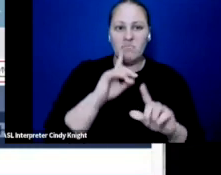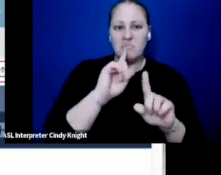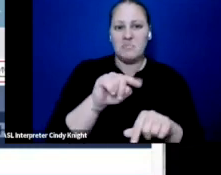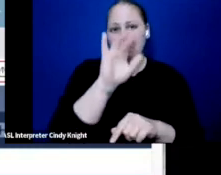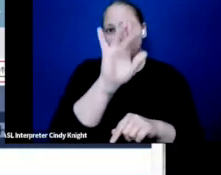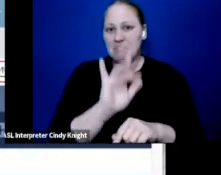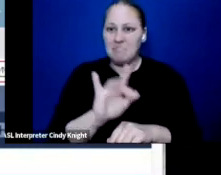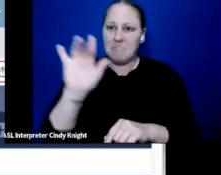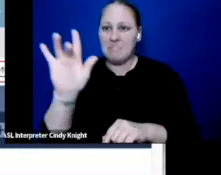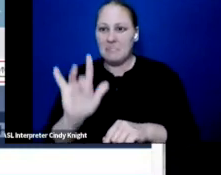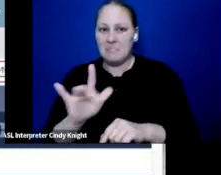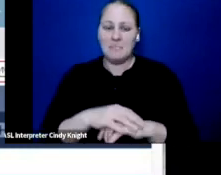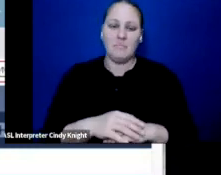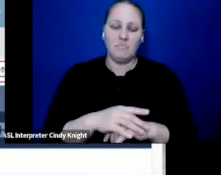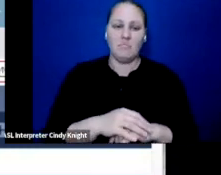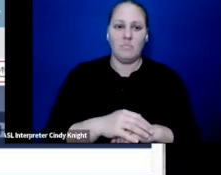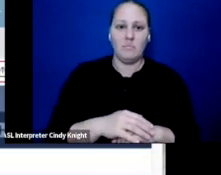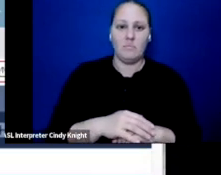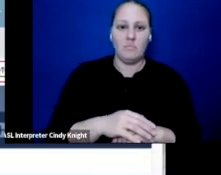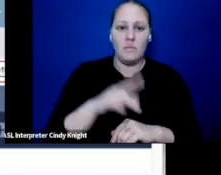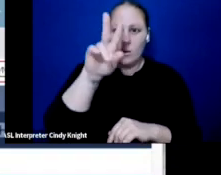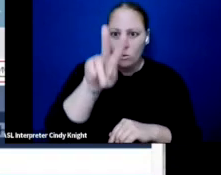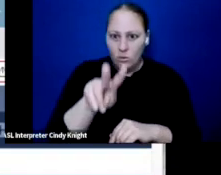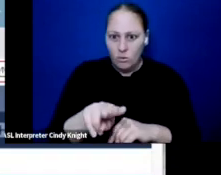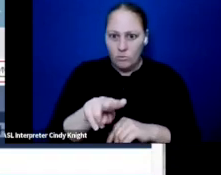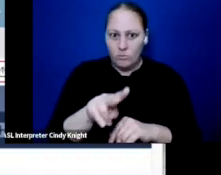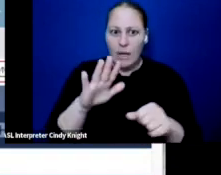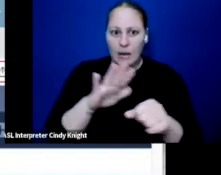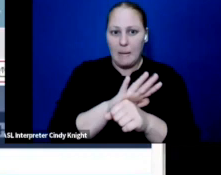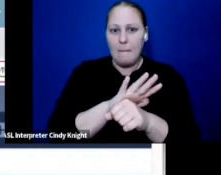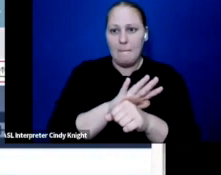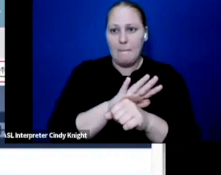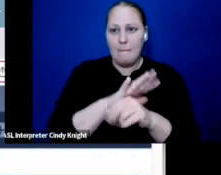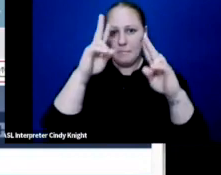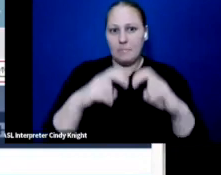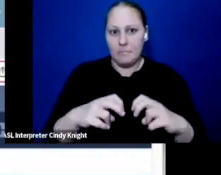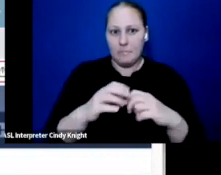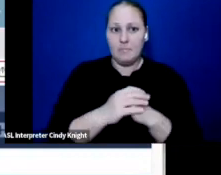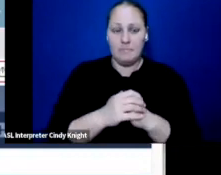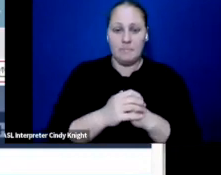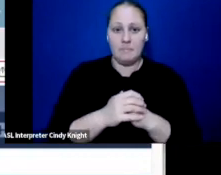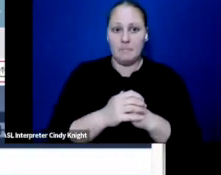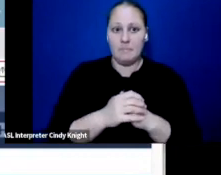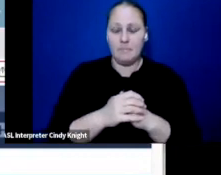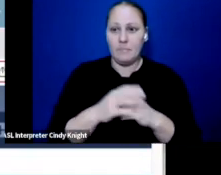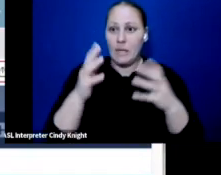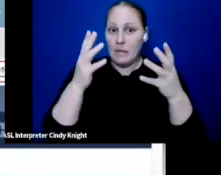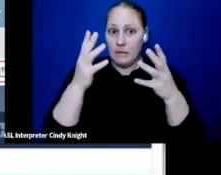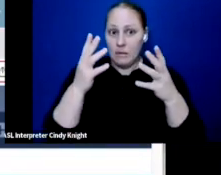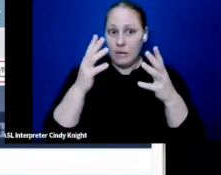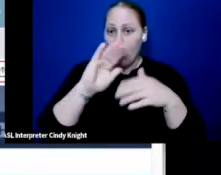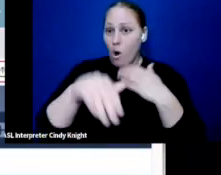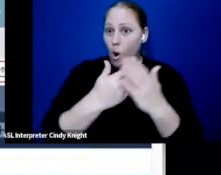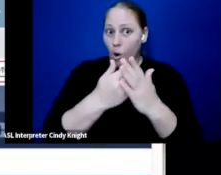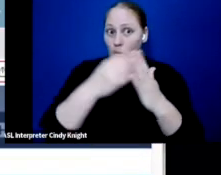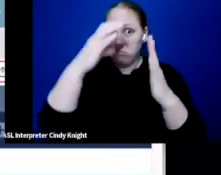sake of example, and then we will come down here and we will complete our assessment. You'll notice all of these sections do